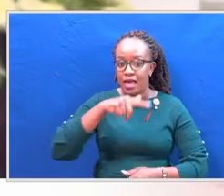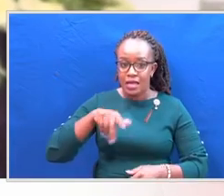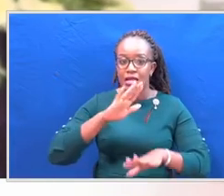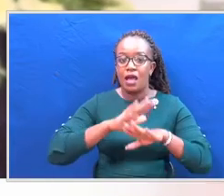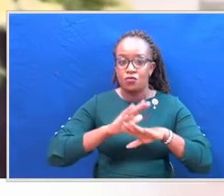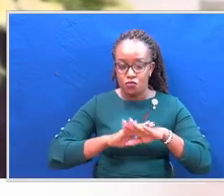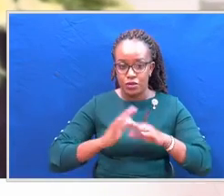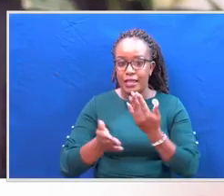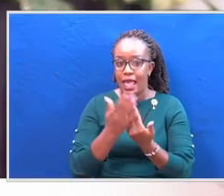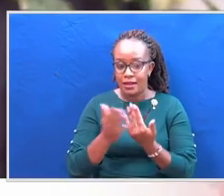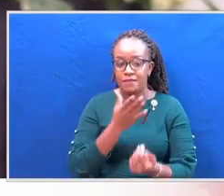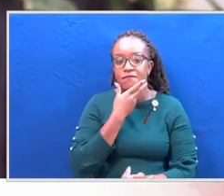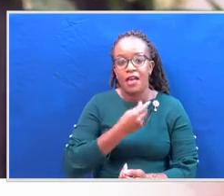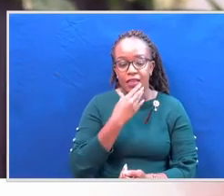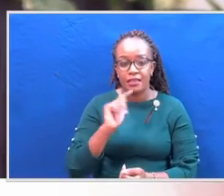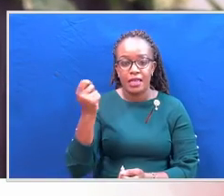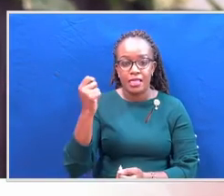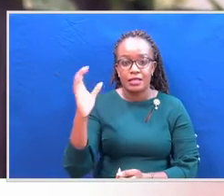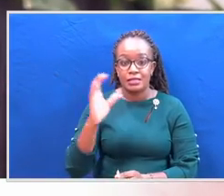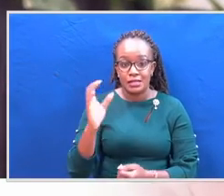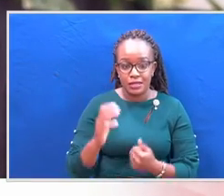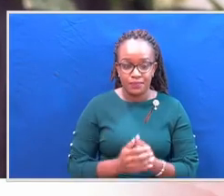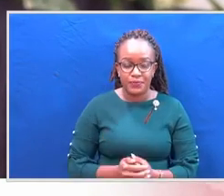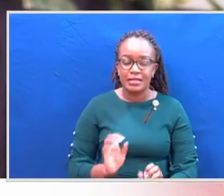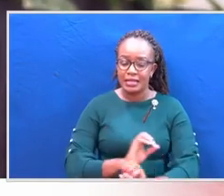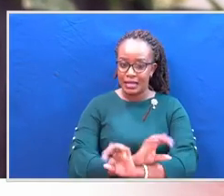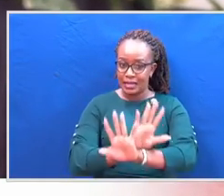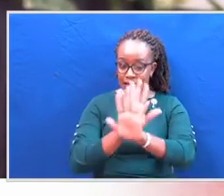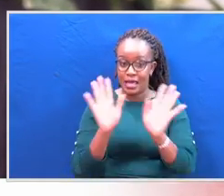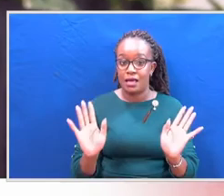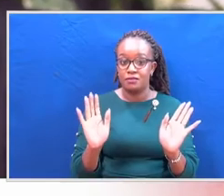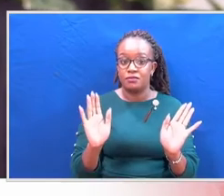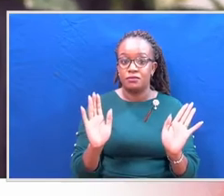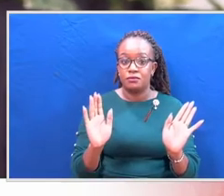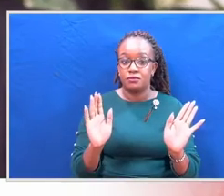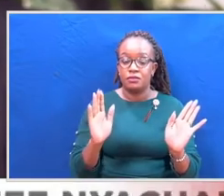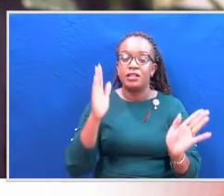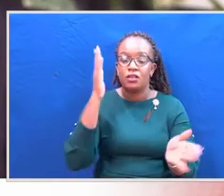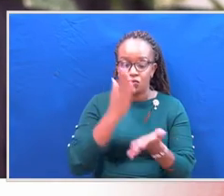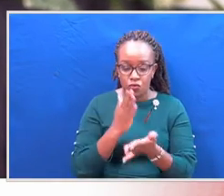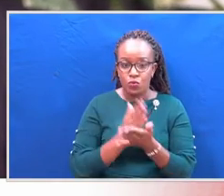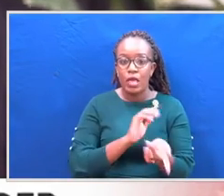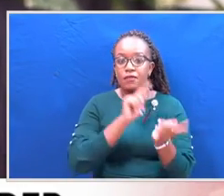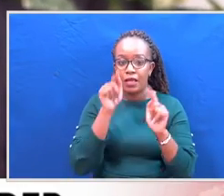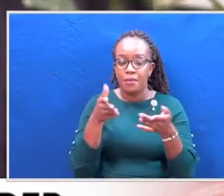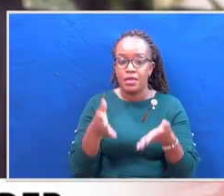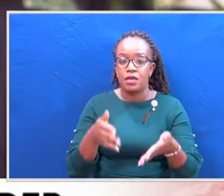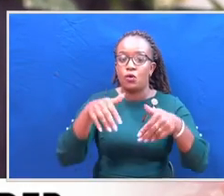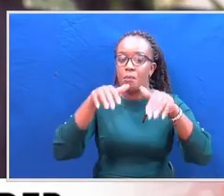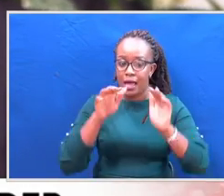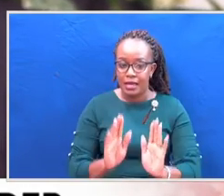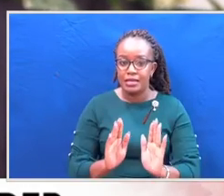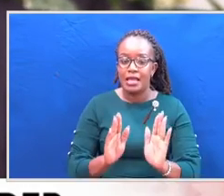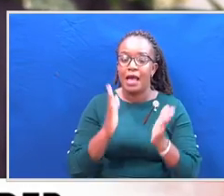and Kenyan citizen. Can clear from our image the fact that we are here to bury a real patriot,